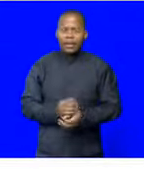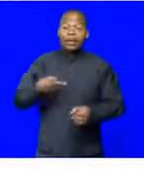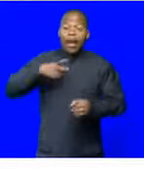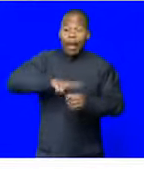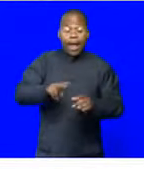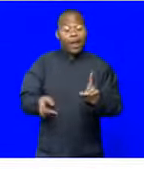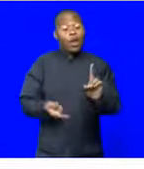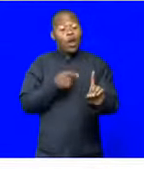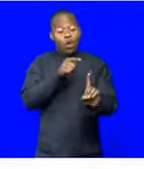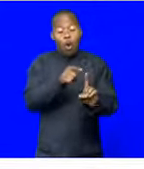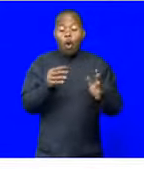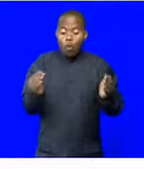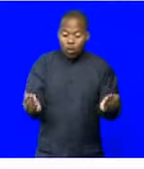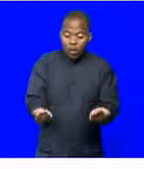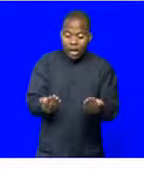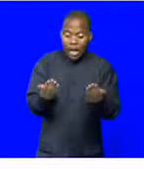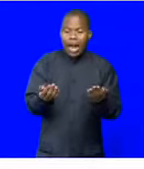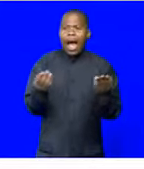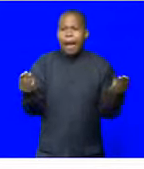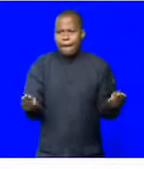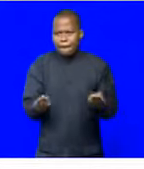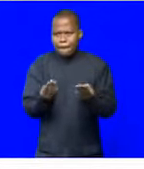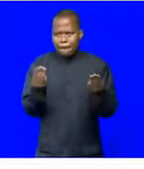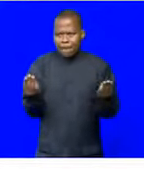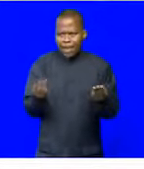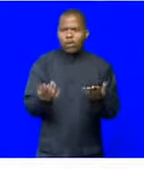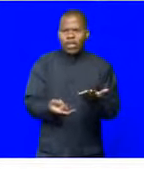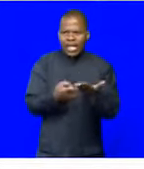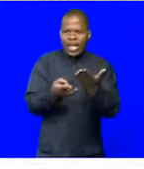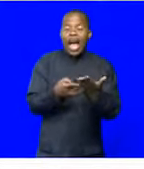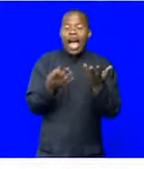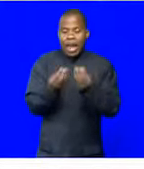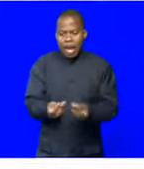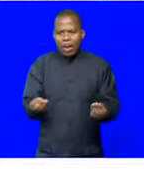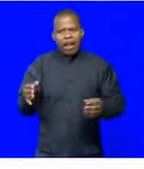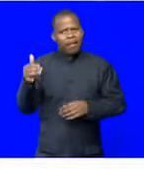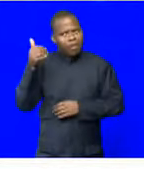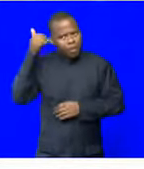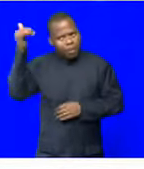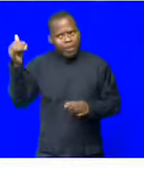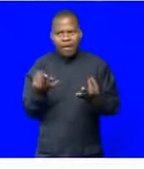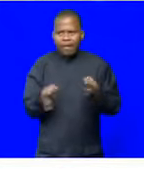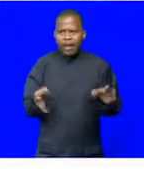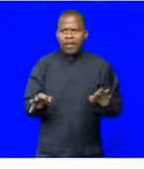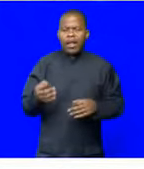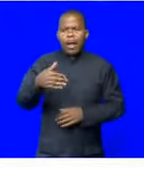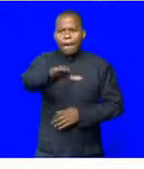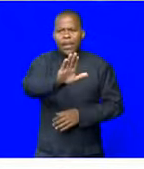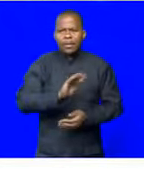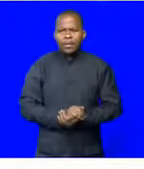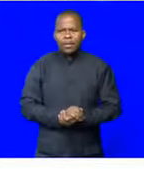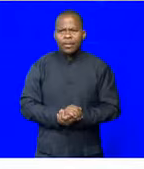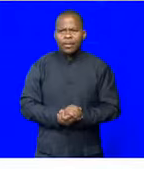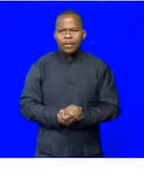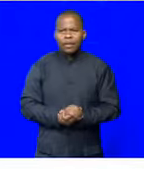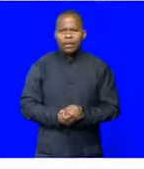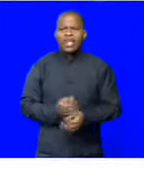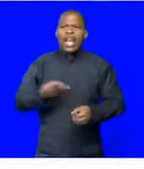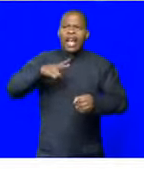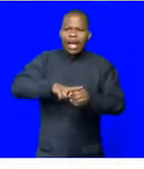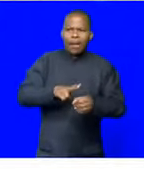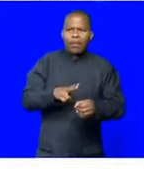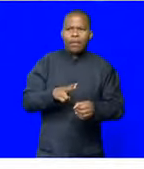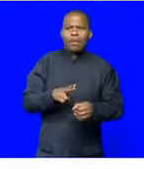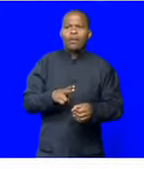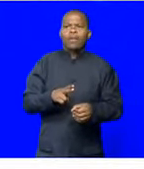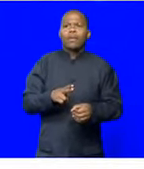Ukhuthatha sive kwekuthi sibaside bantwana kushayela le nombolo. The call center agents have been generously supported by NDMA in